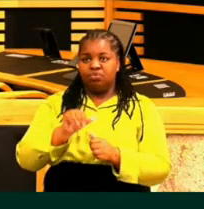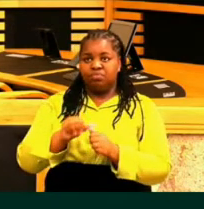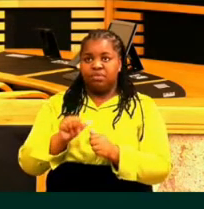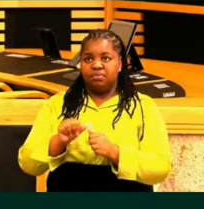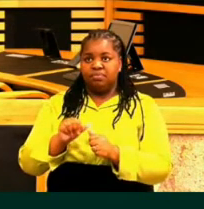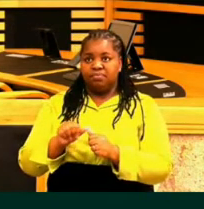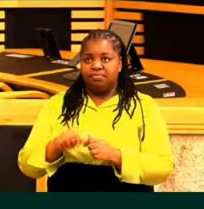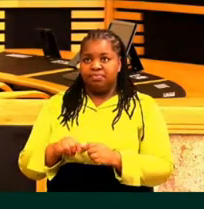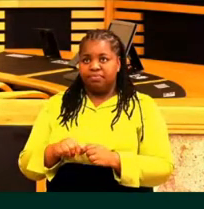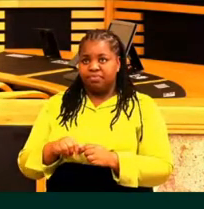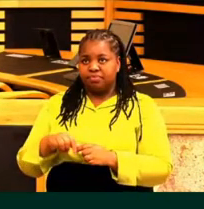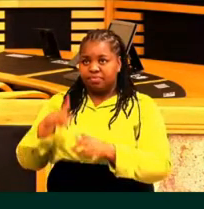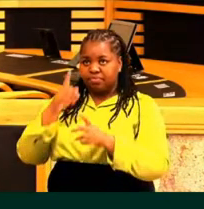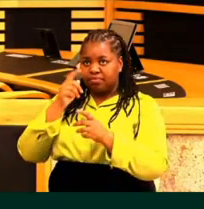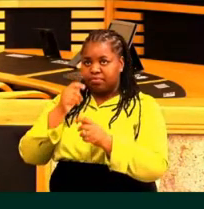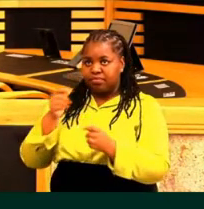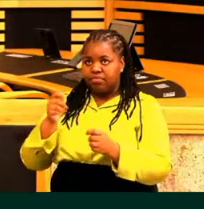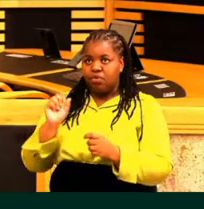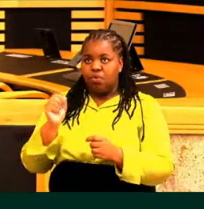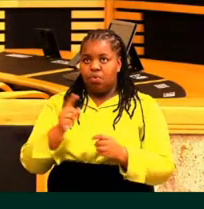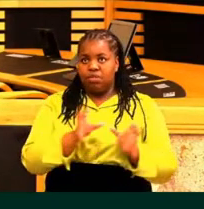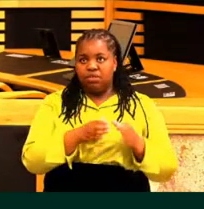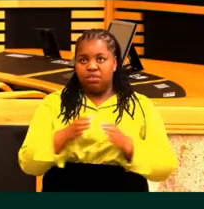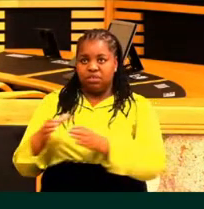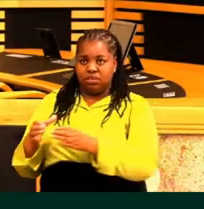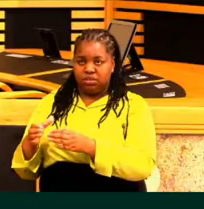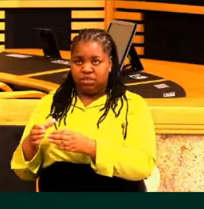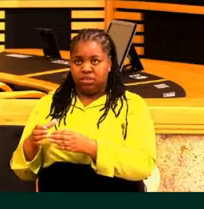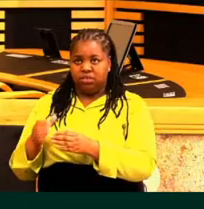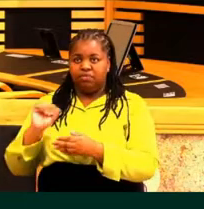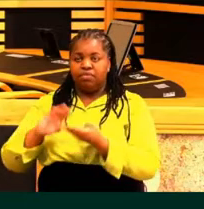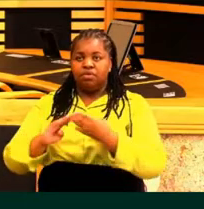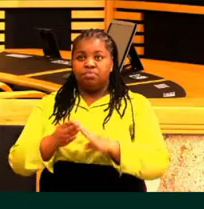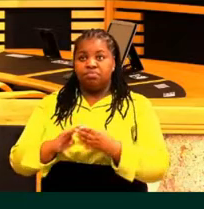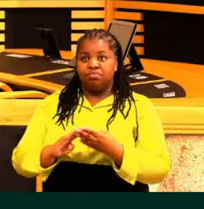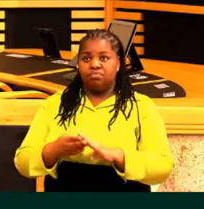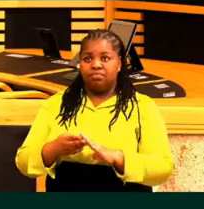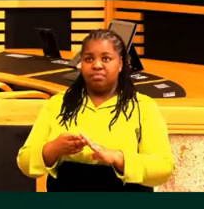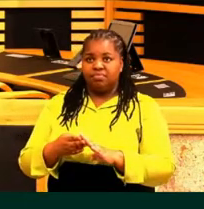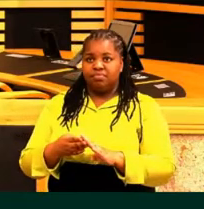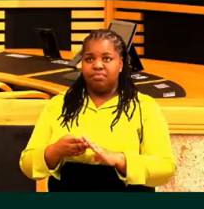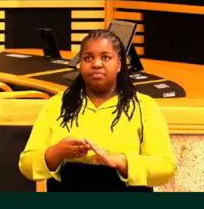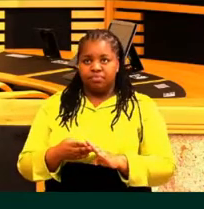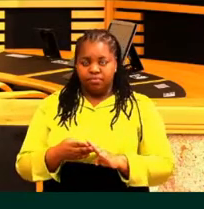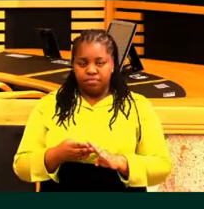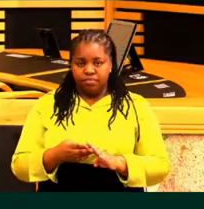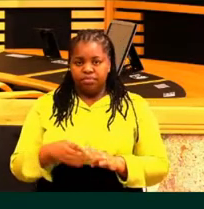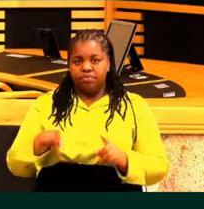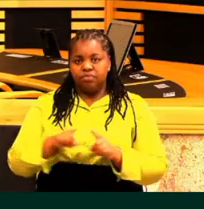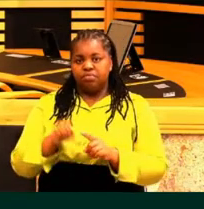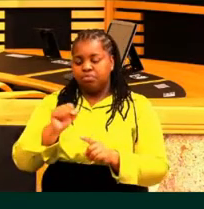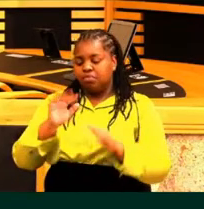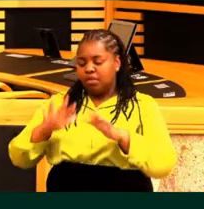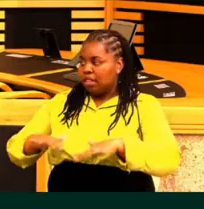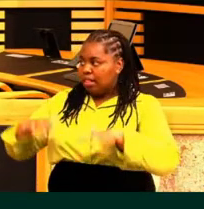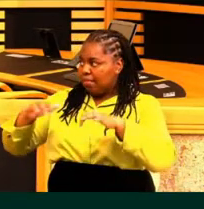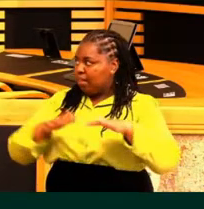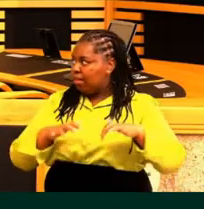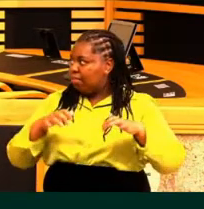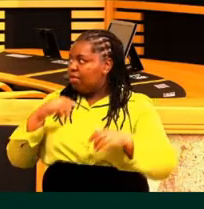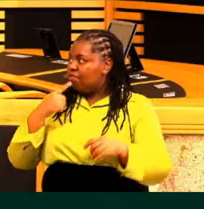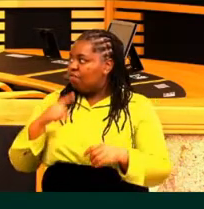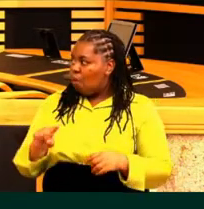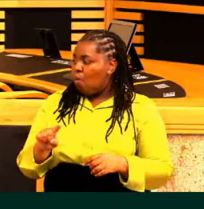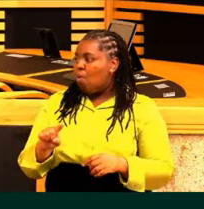all sectors of the communities of Province by hosting sectoral parliaments on